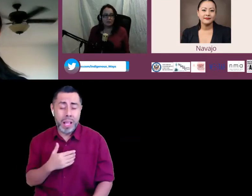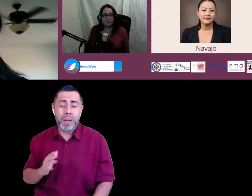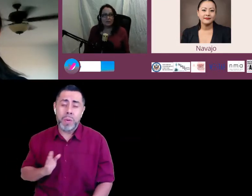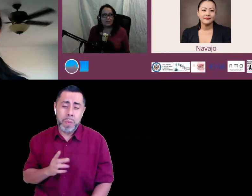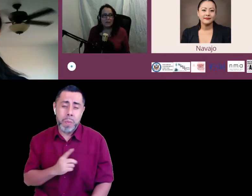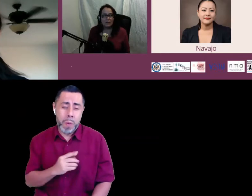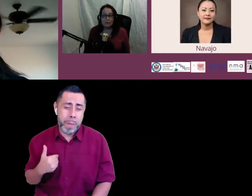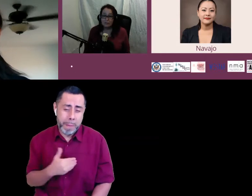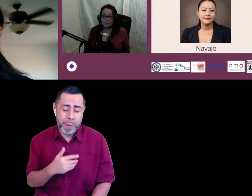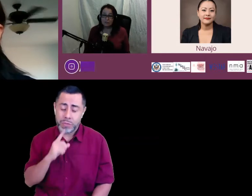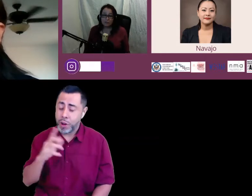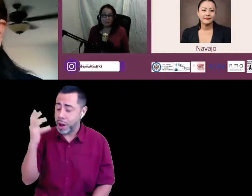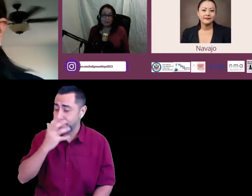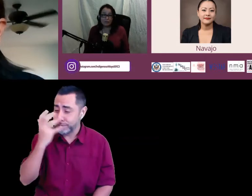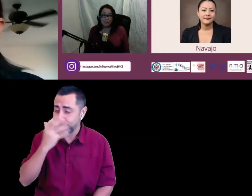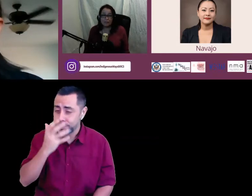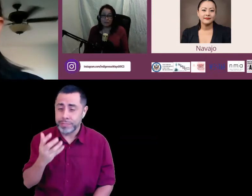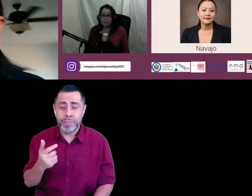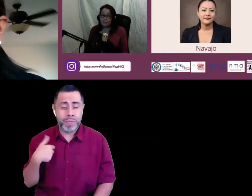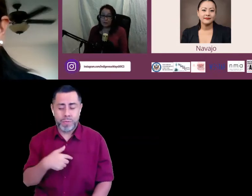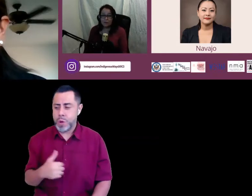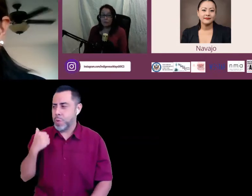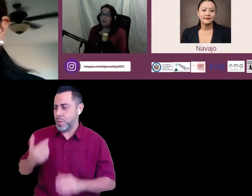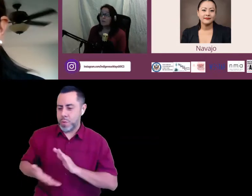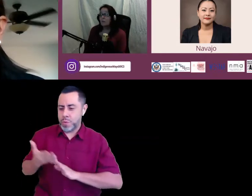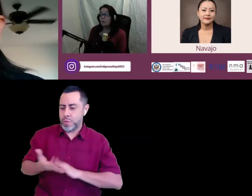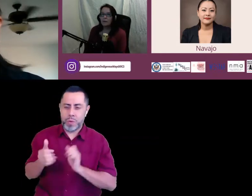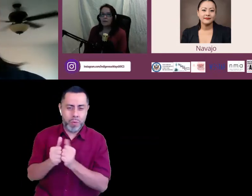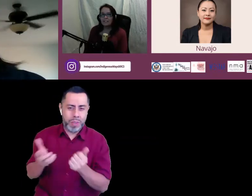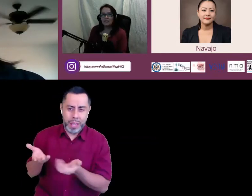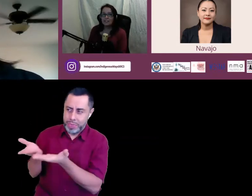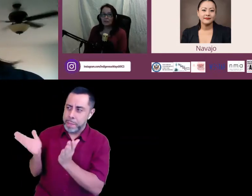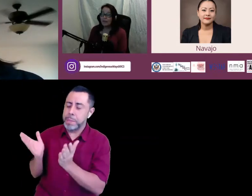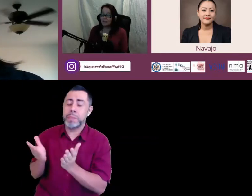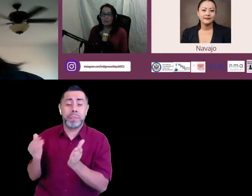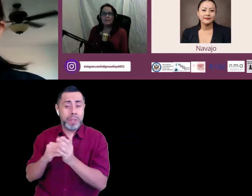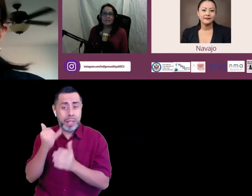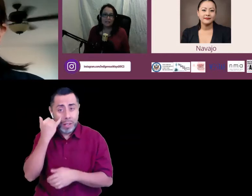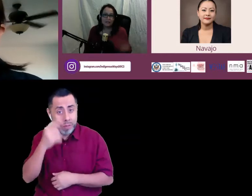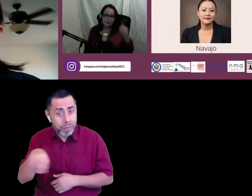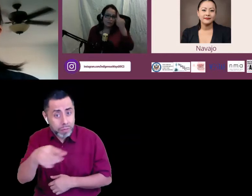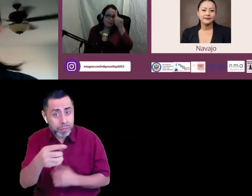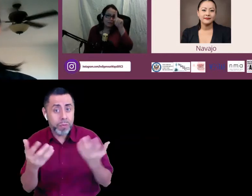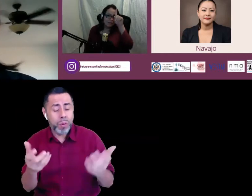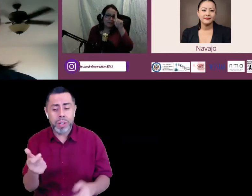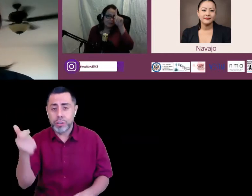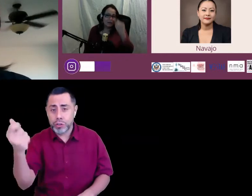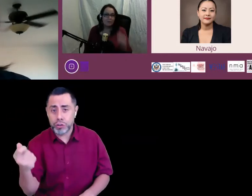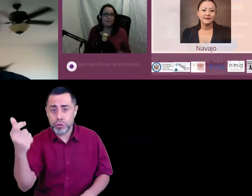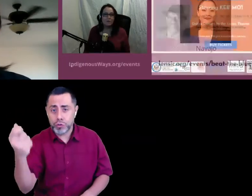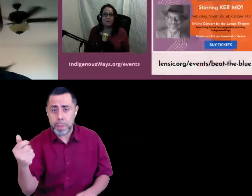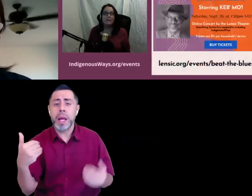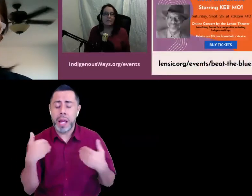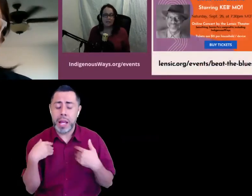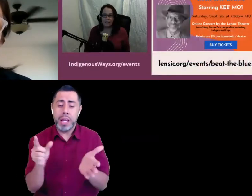Those of you that want to subscribe to our weekly newsletter, you want to learn more about Indigenous Ways, once again, go to the website right